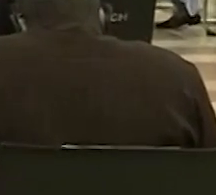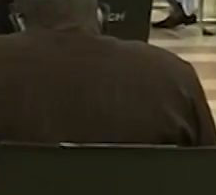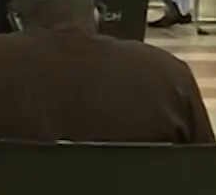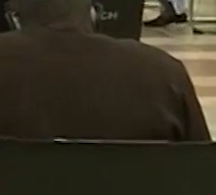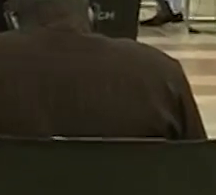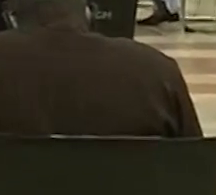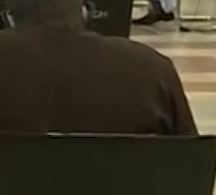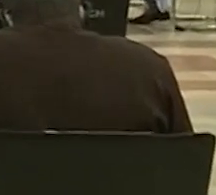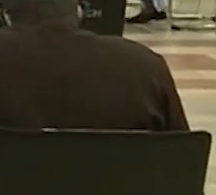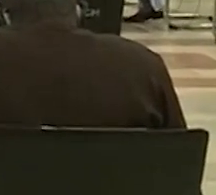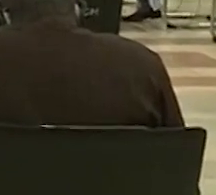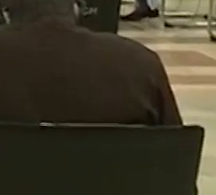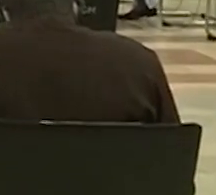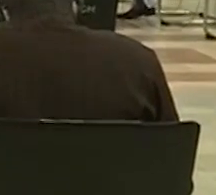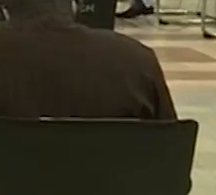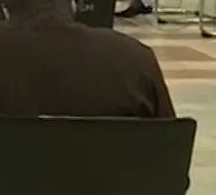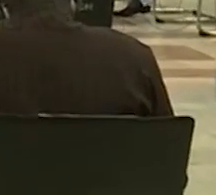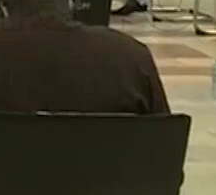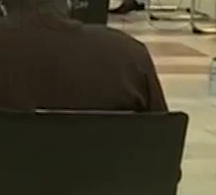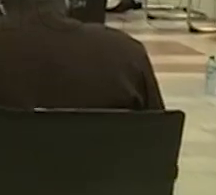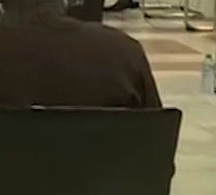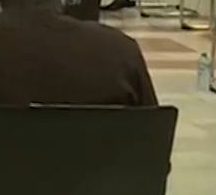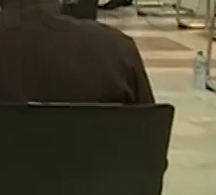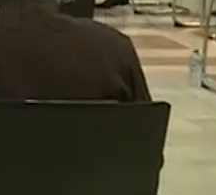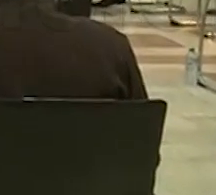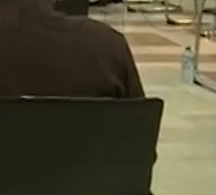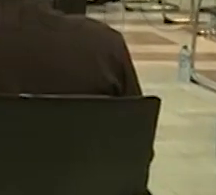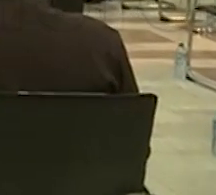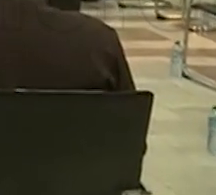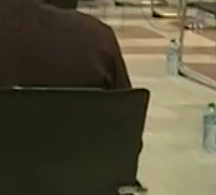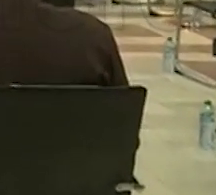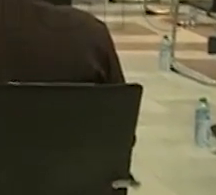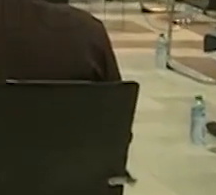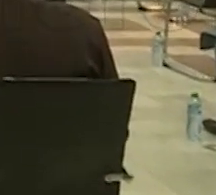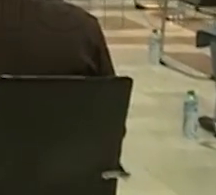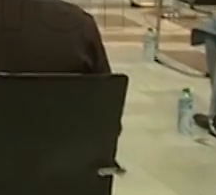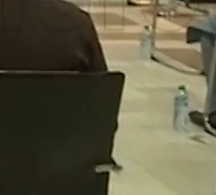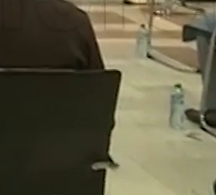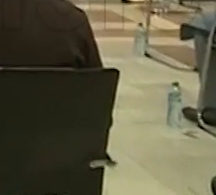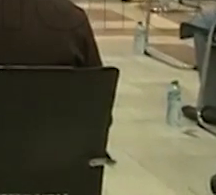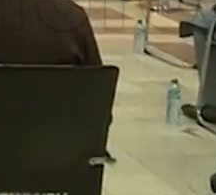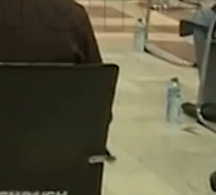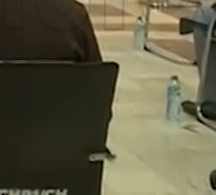been told that research is on the front burner and that the body of experts into